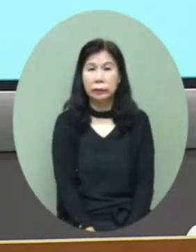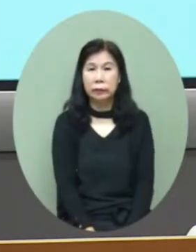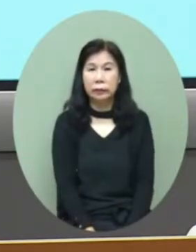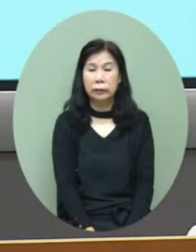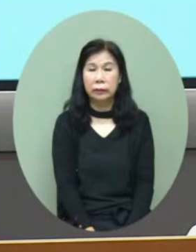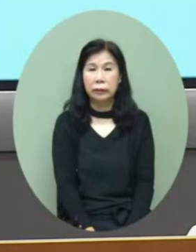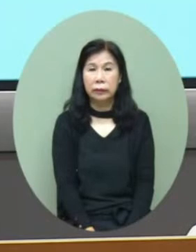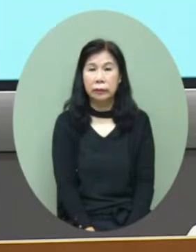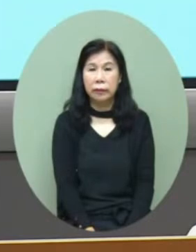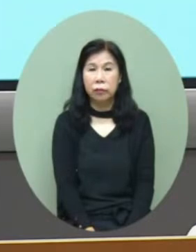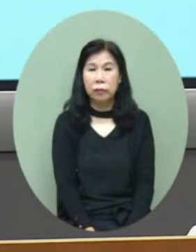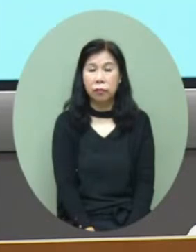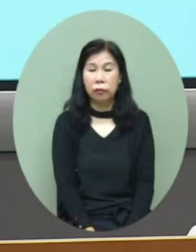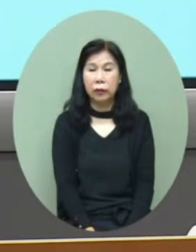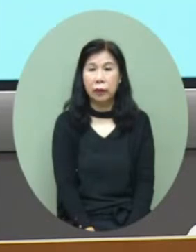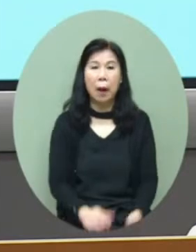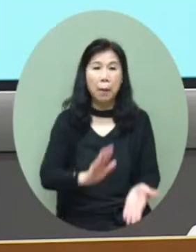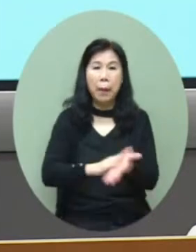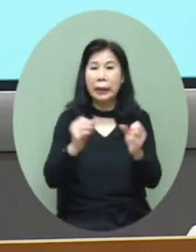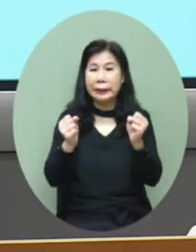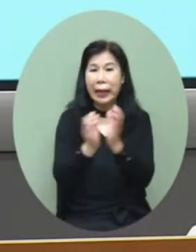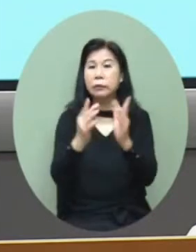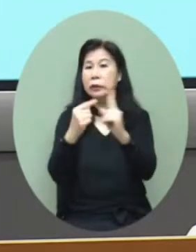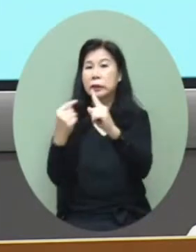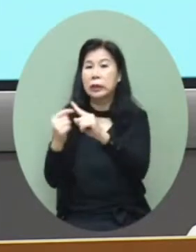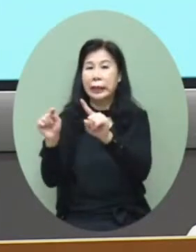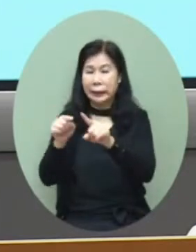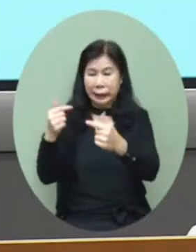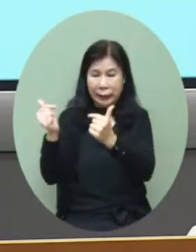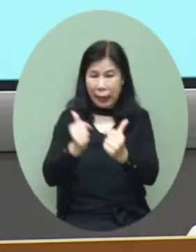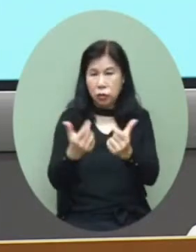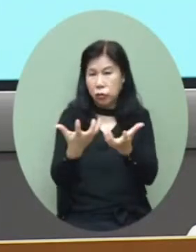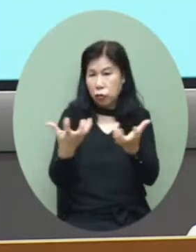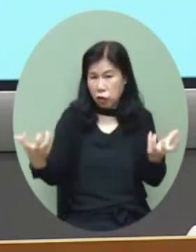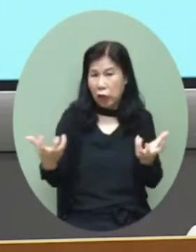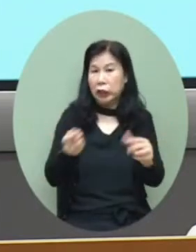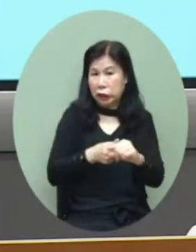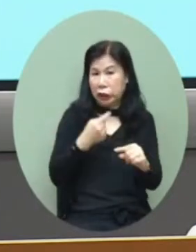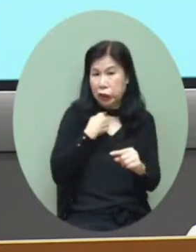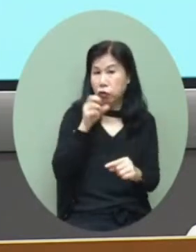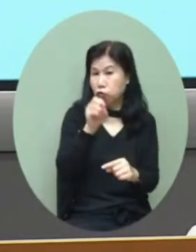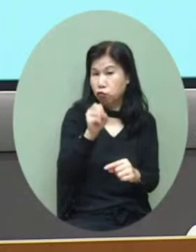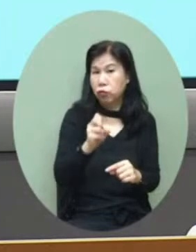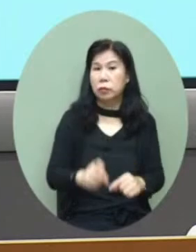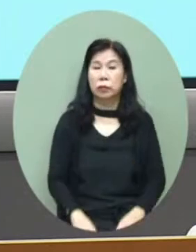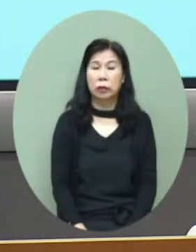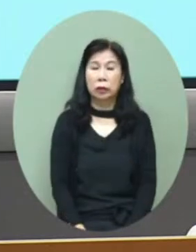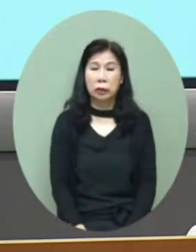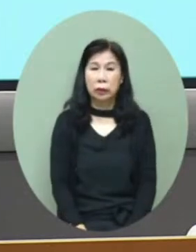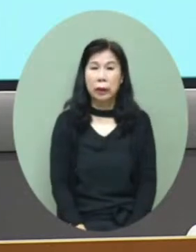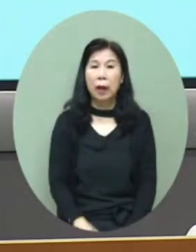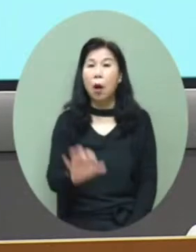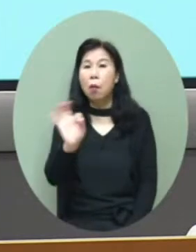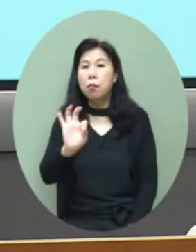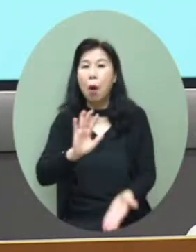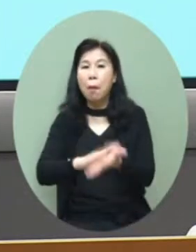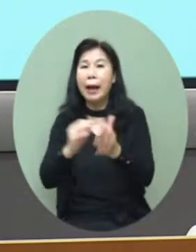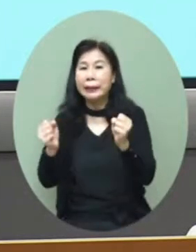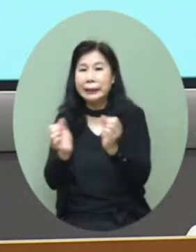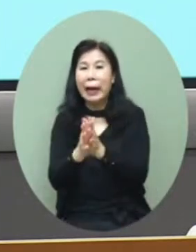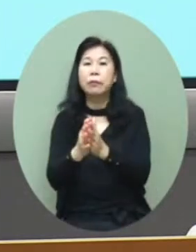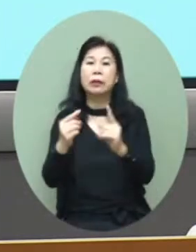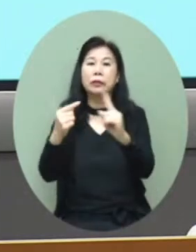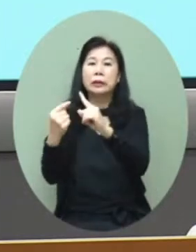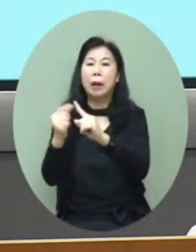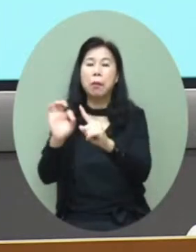isolation location, and those who are not infected will be given a yellow code so